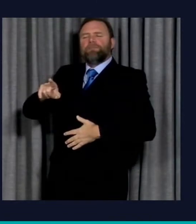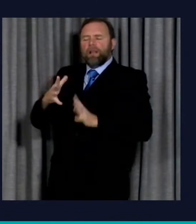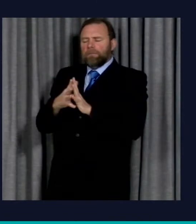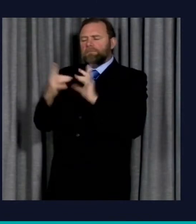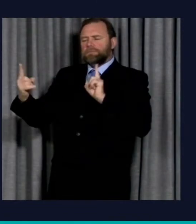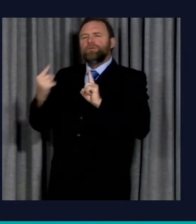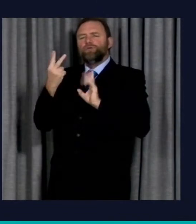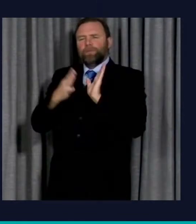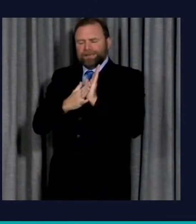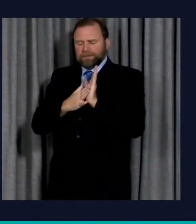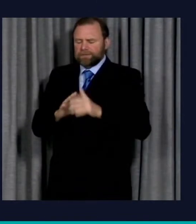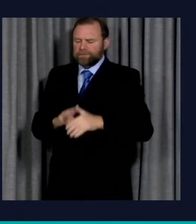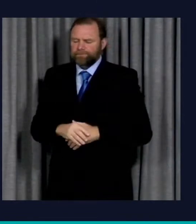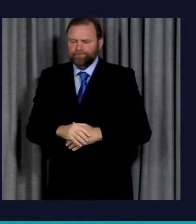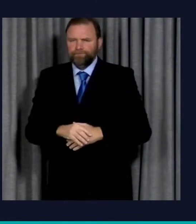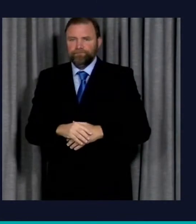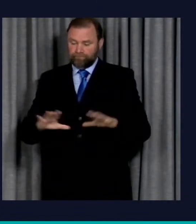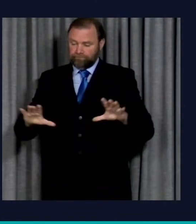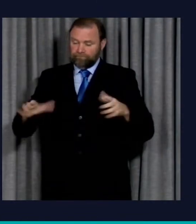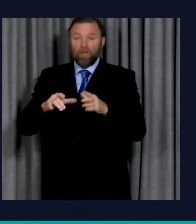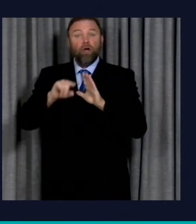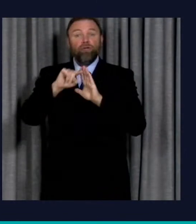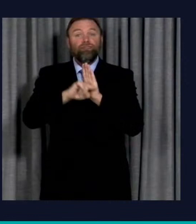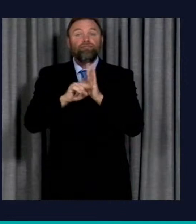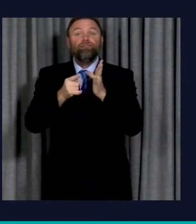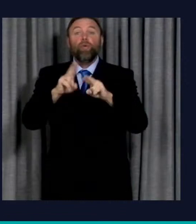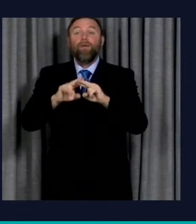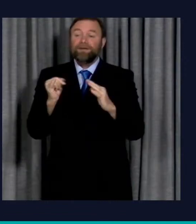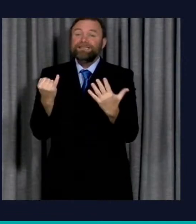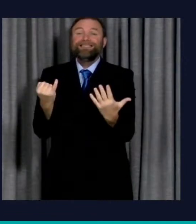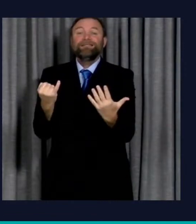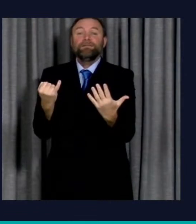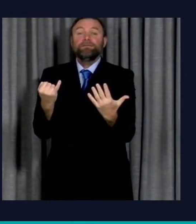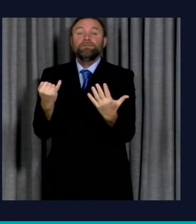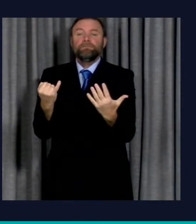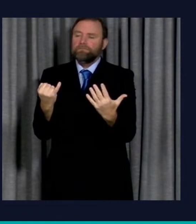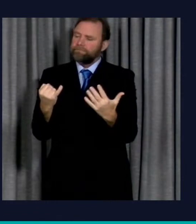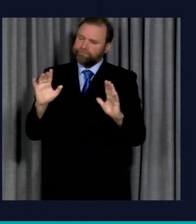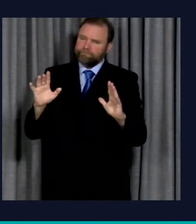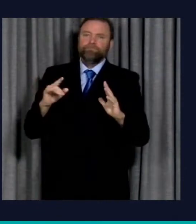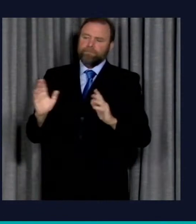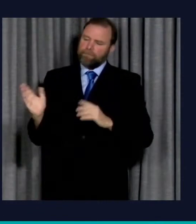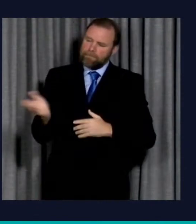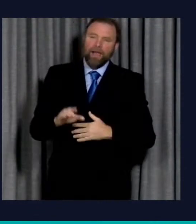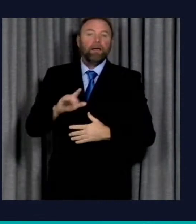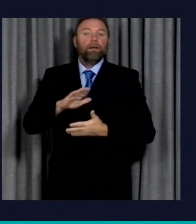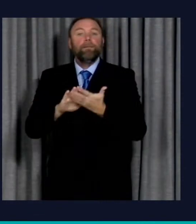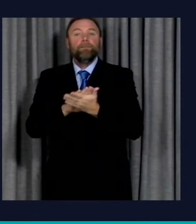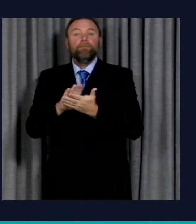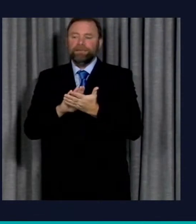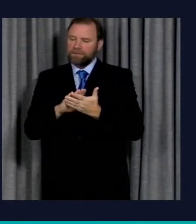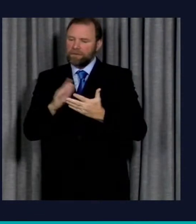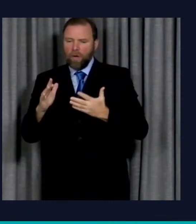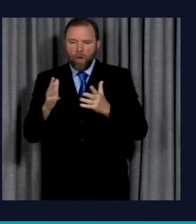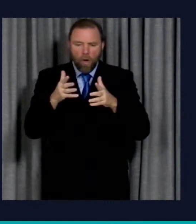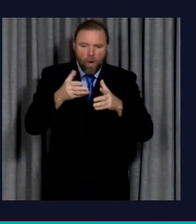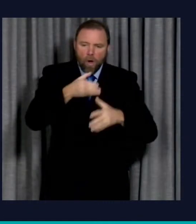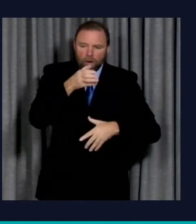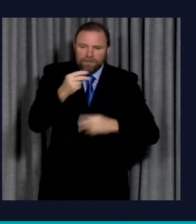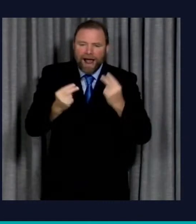The rule of 6 will apply to gatherings in regulated premises, such as hospitality, cinemas and